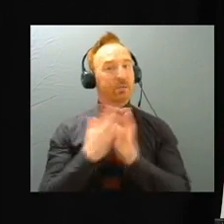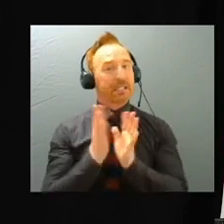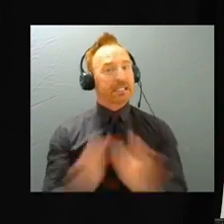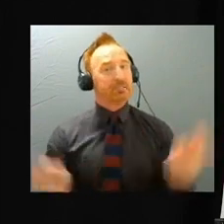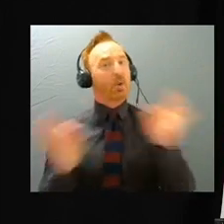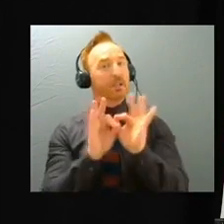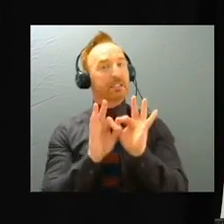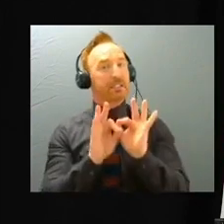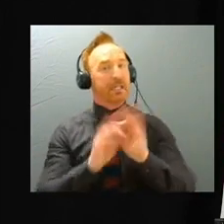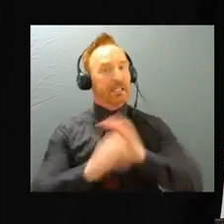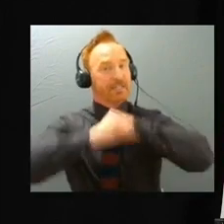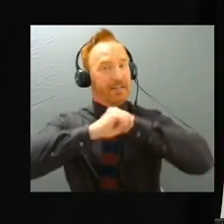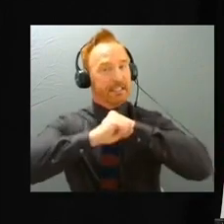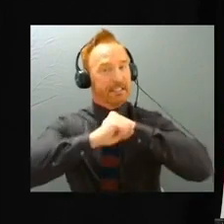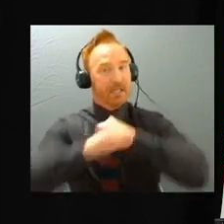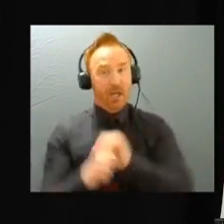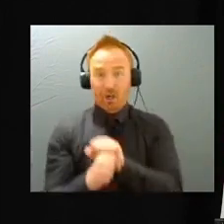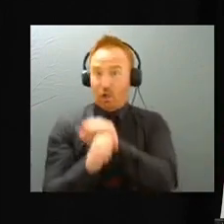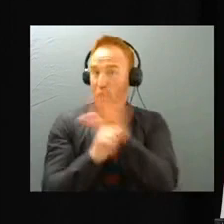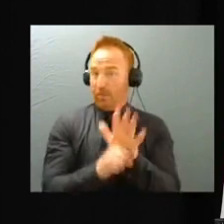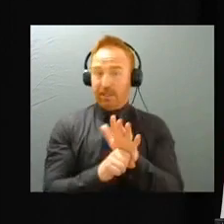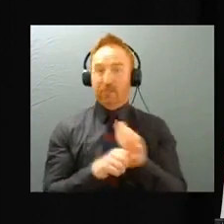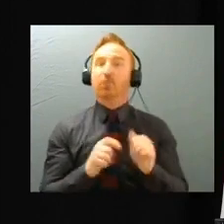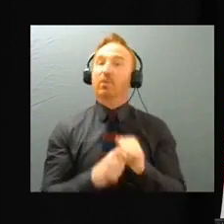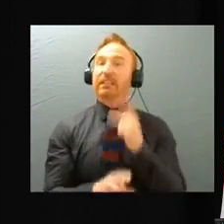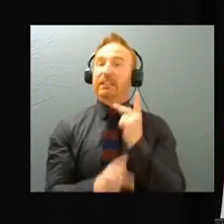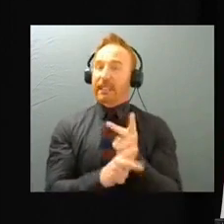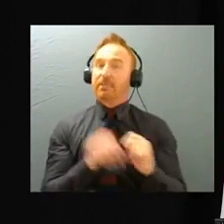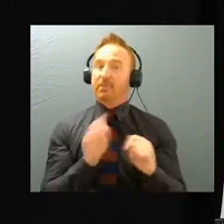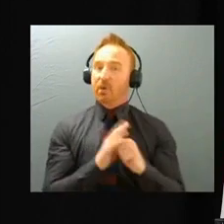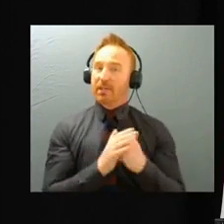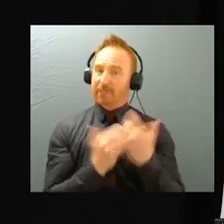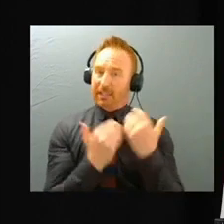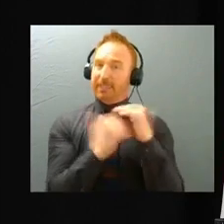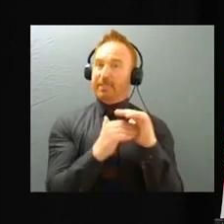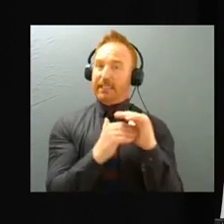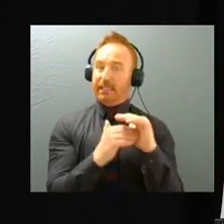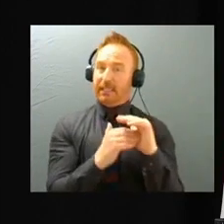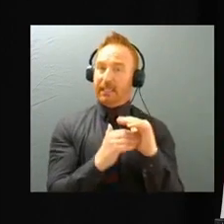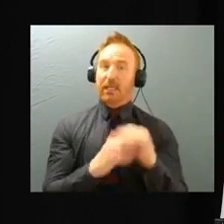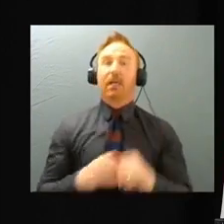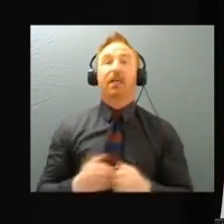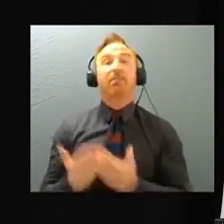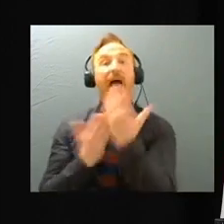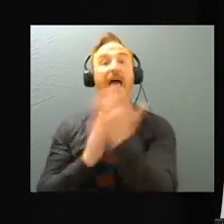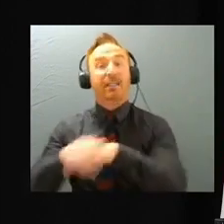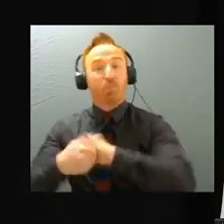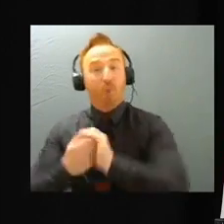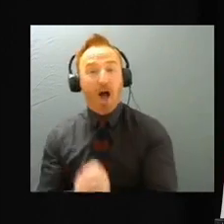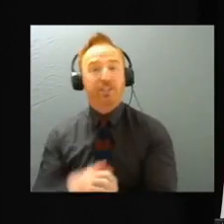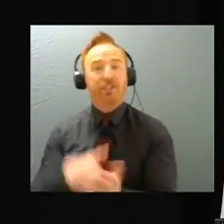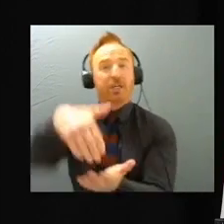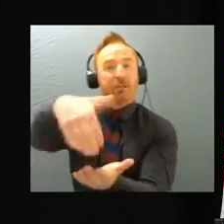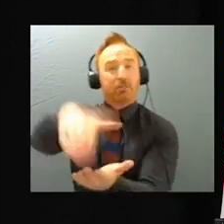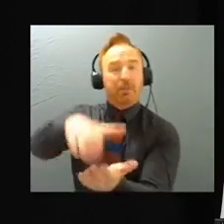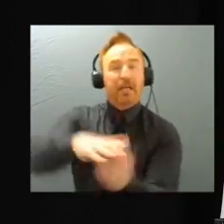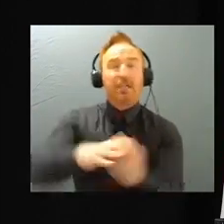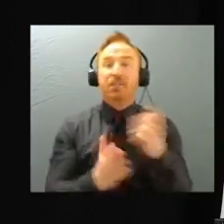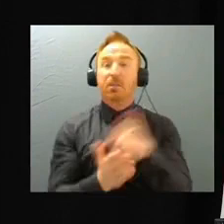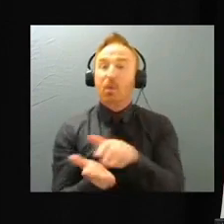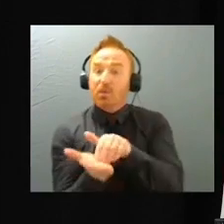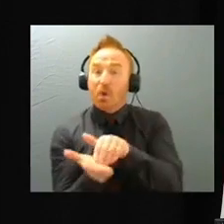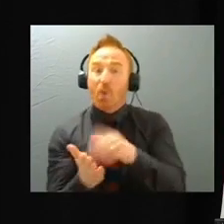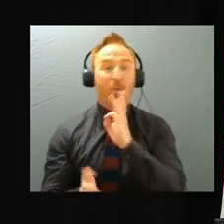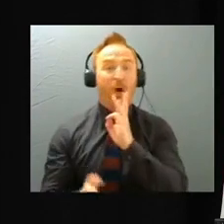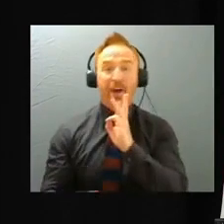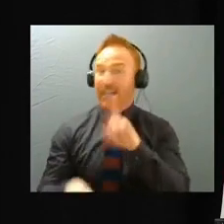COVID to a tolerable minimum if we do them well. Wash your hands, use sanitizer if soap and water are not available,